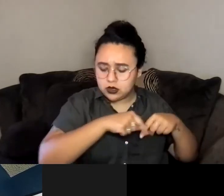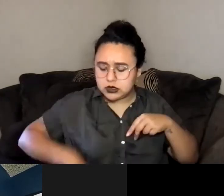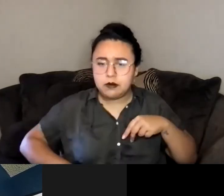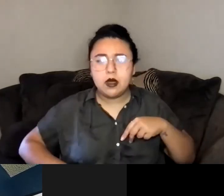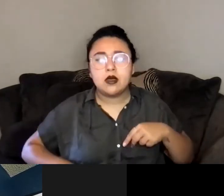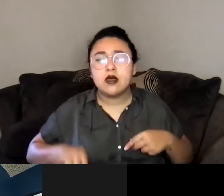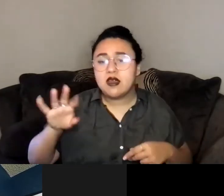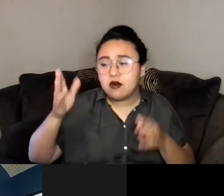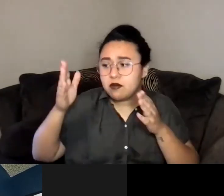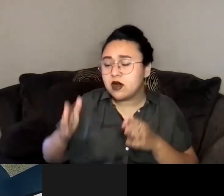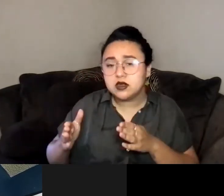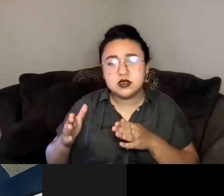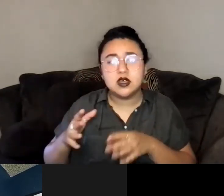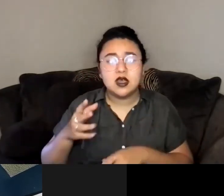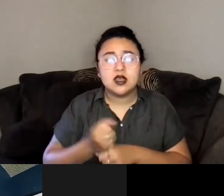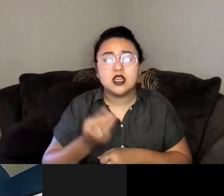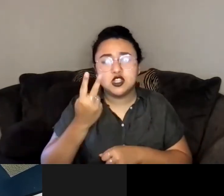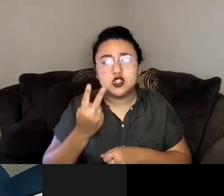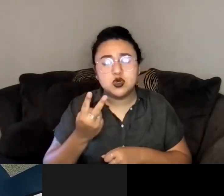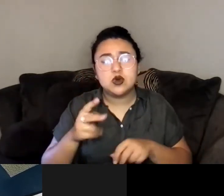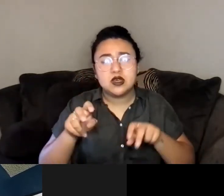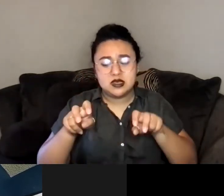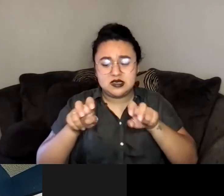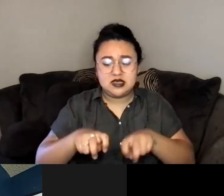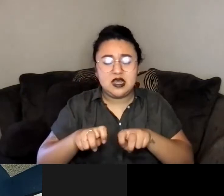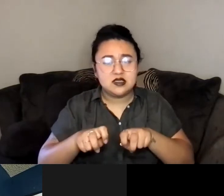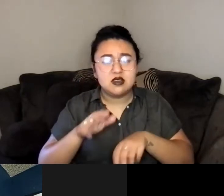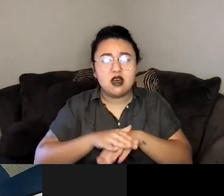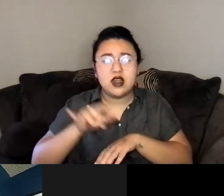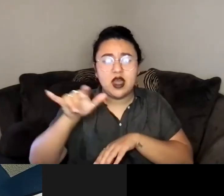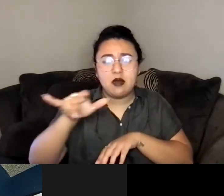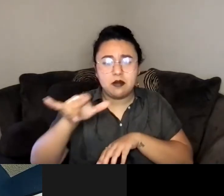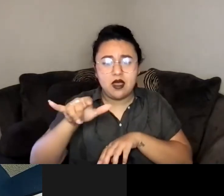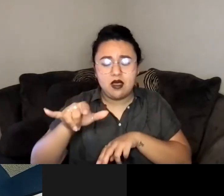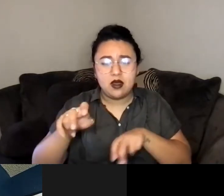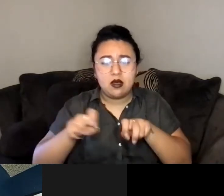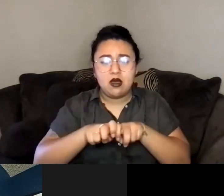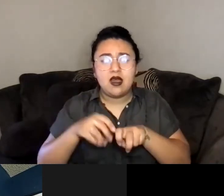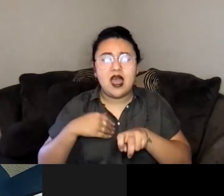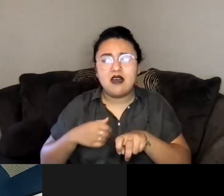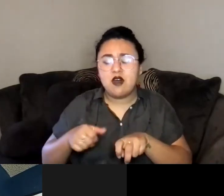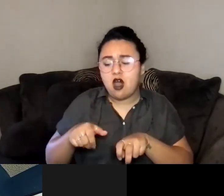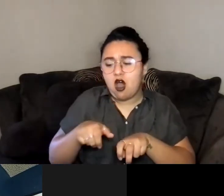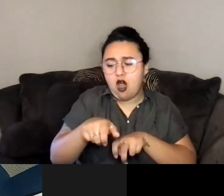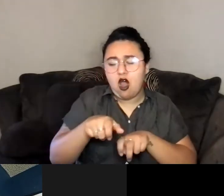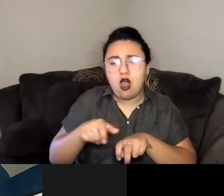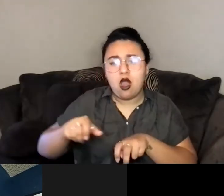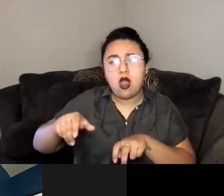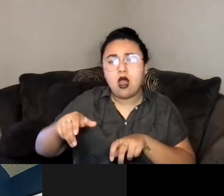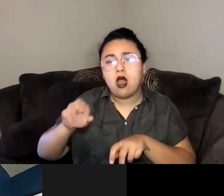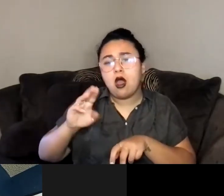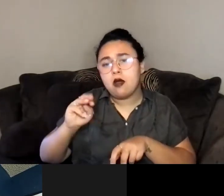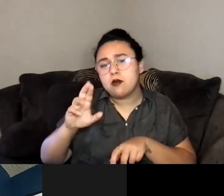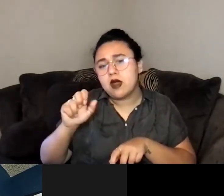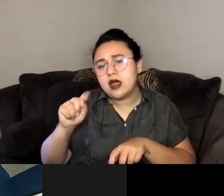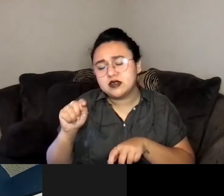back, like a armrest in the middle of their back, well, is that the same safety that a thin person in one seat is getting? Well, I don't know, but has that been